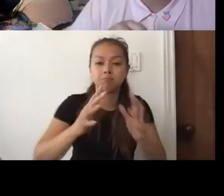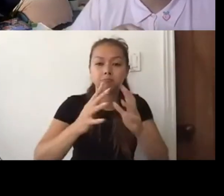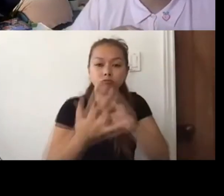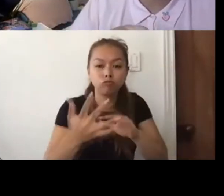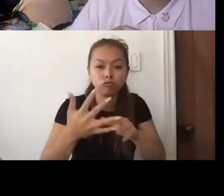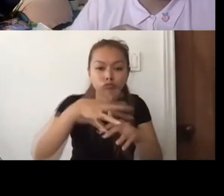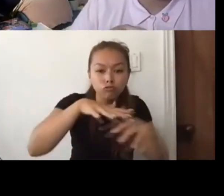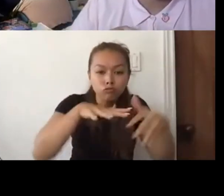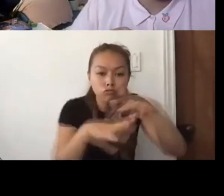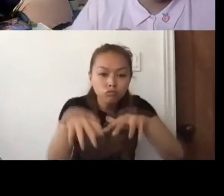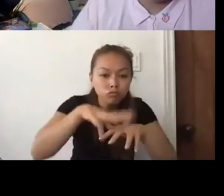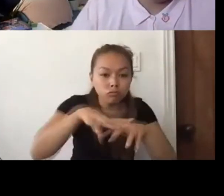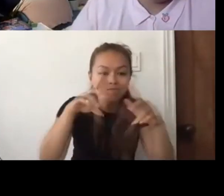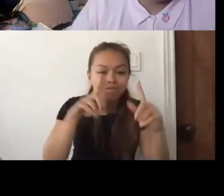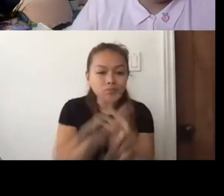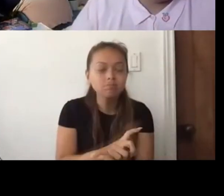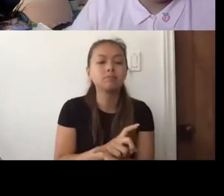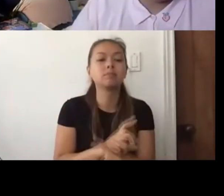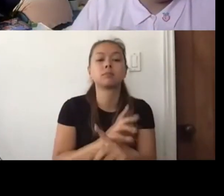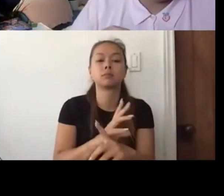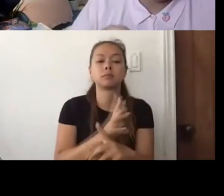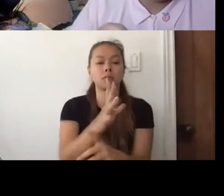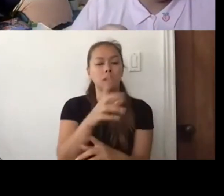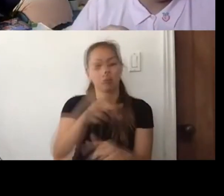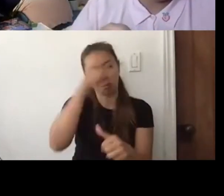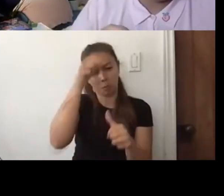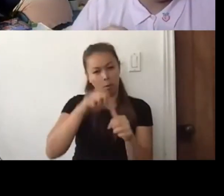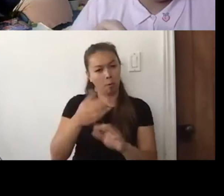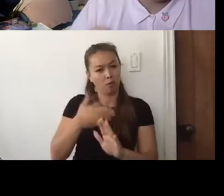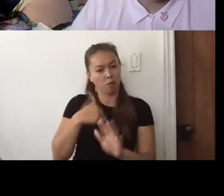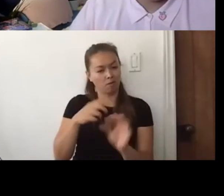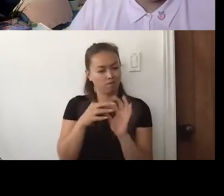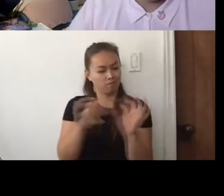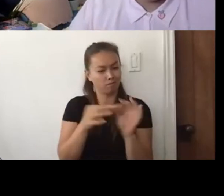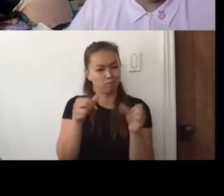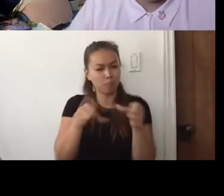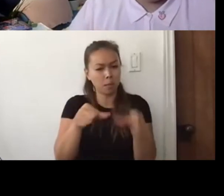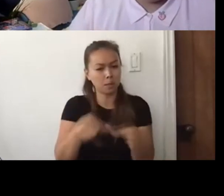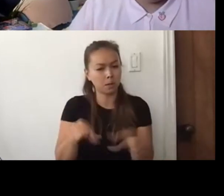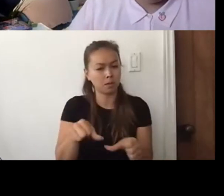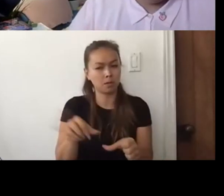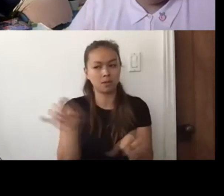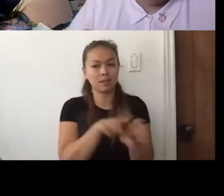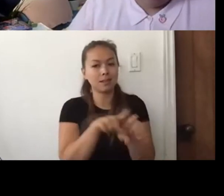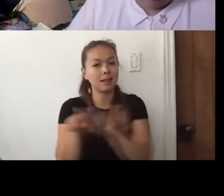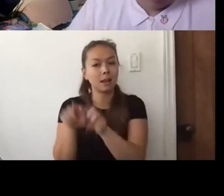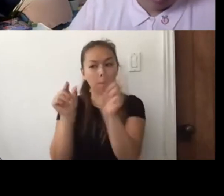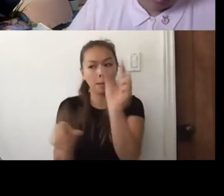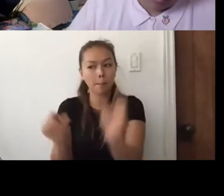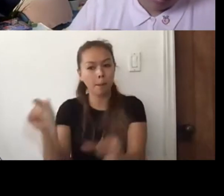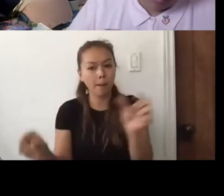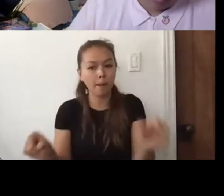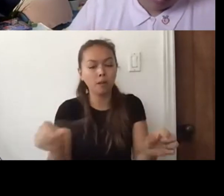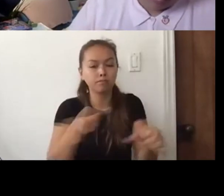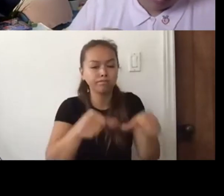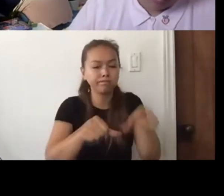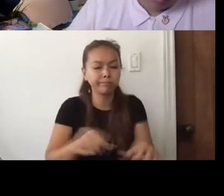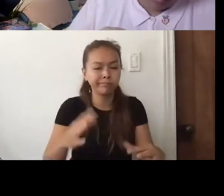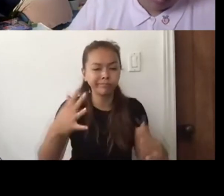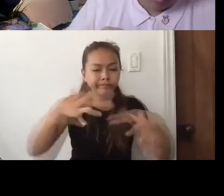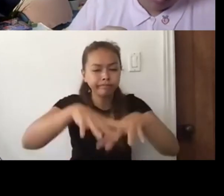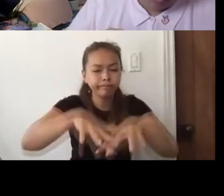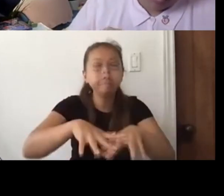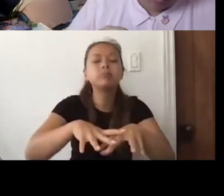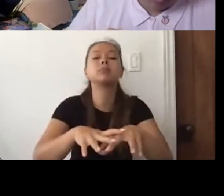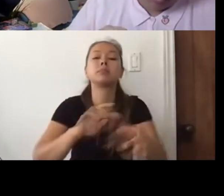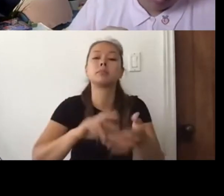that I mentioned early, of people get taken into consideration, and we start having conversations about how to be inclusive of